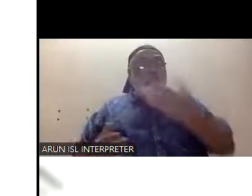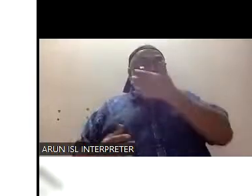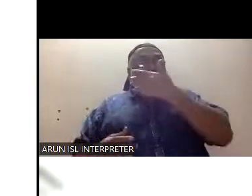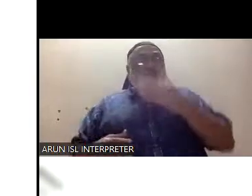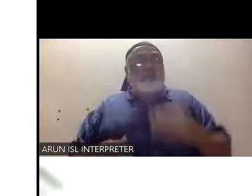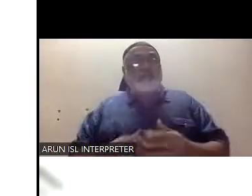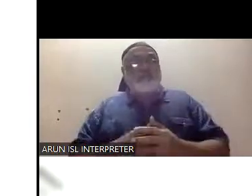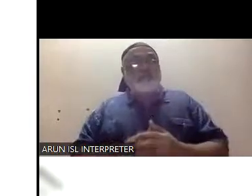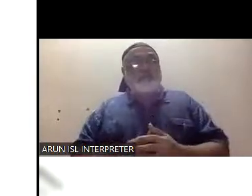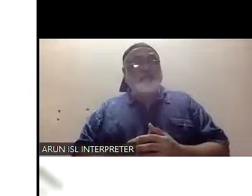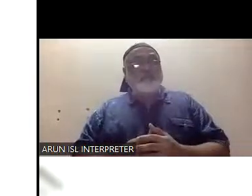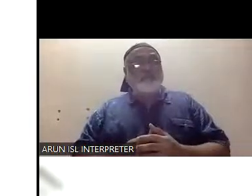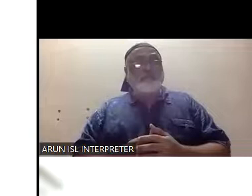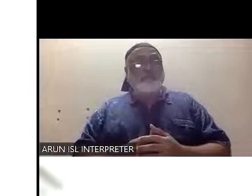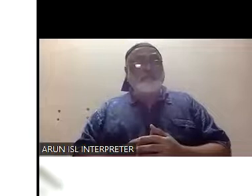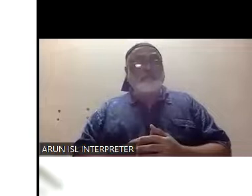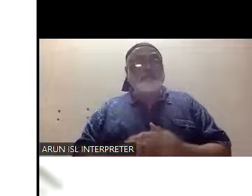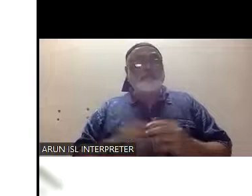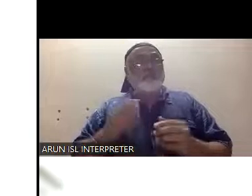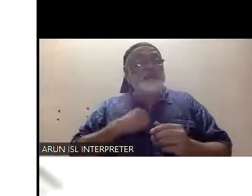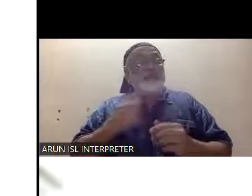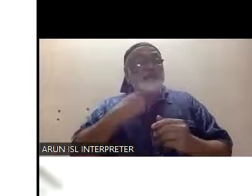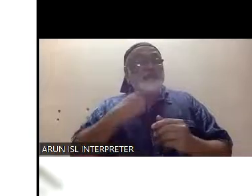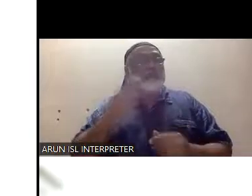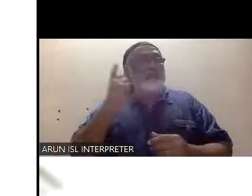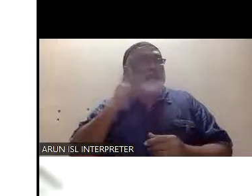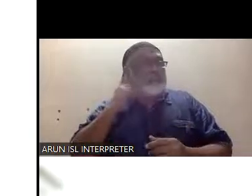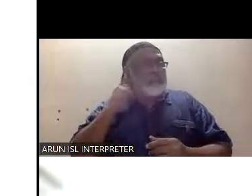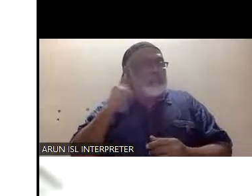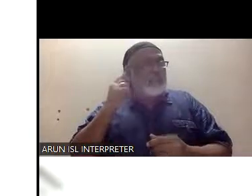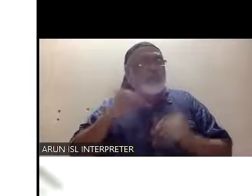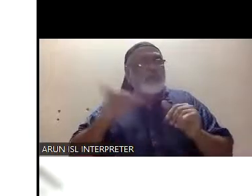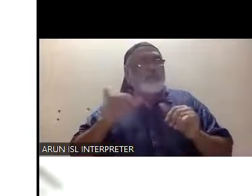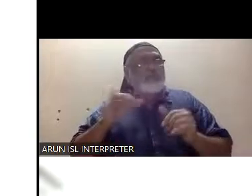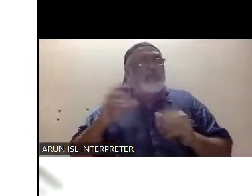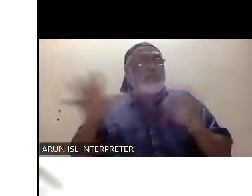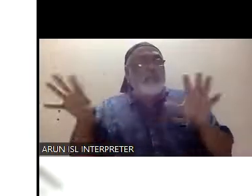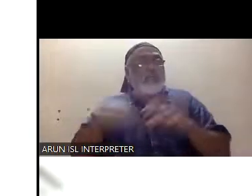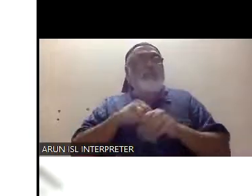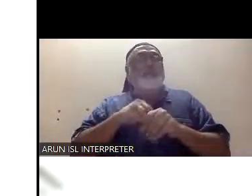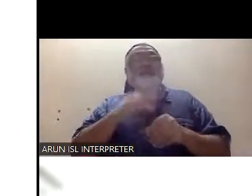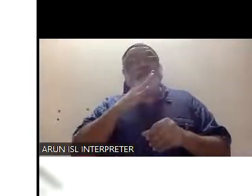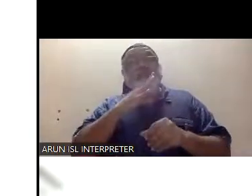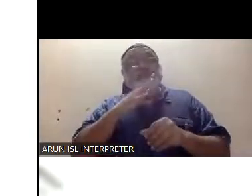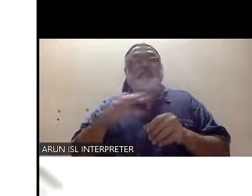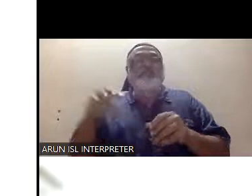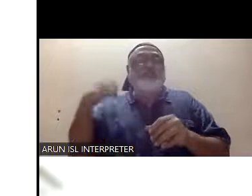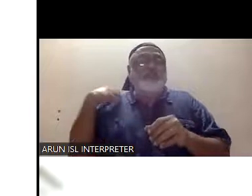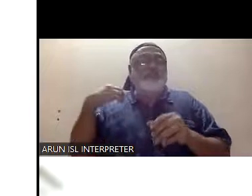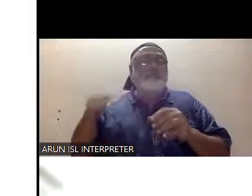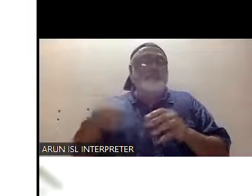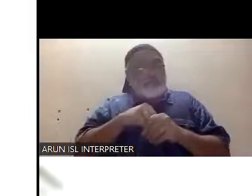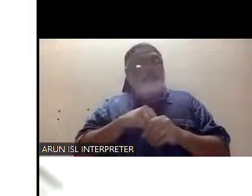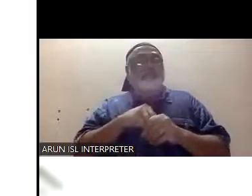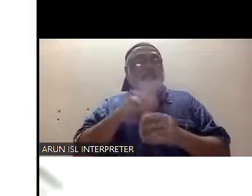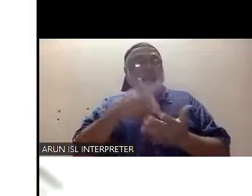into account. And though we are saying hearing disabilities, it will also actually include speech impairment. And there